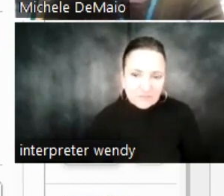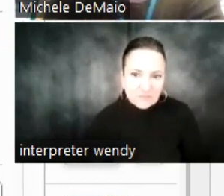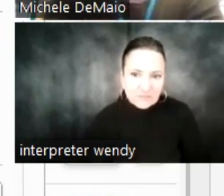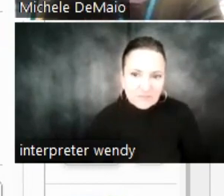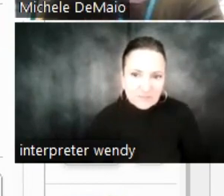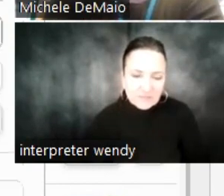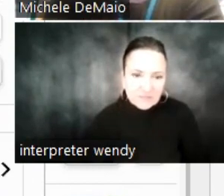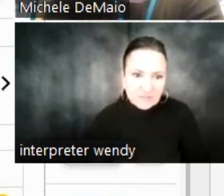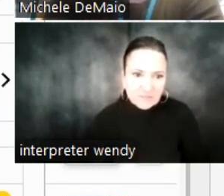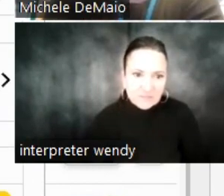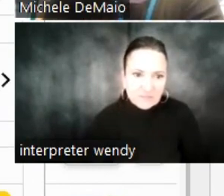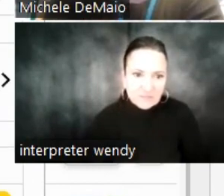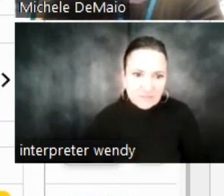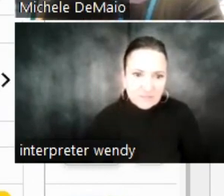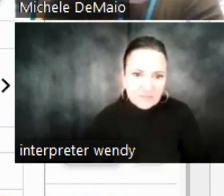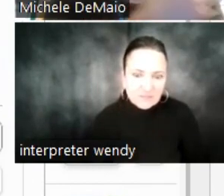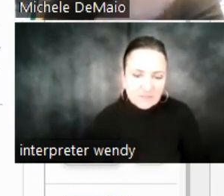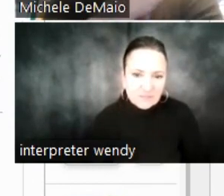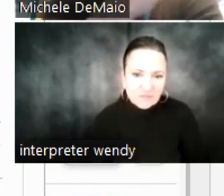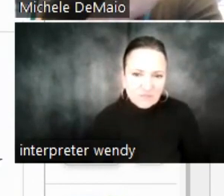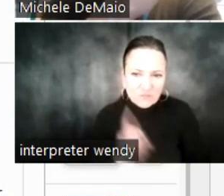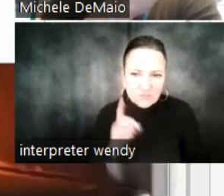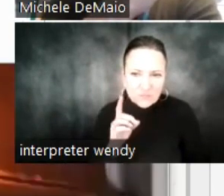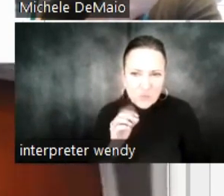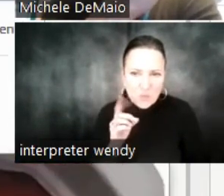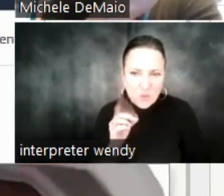I'm trying to think if there's maybe one more example I can give you guys.